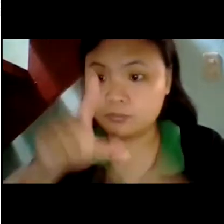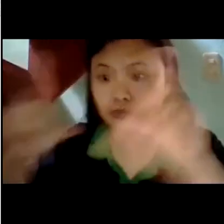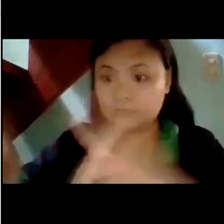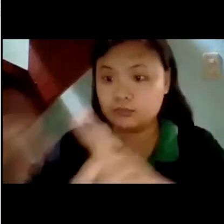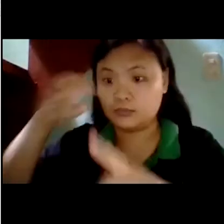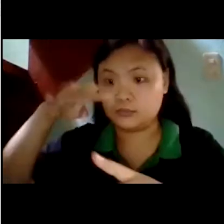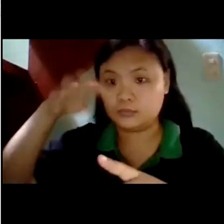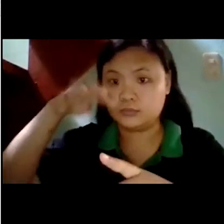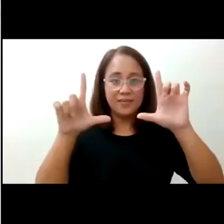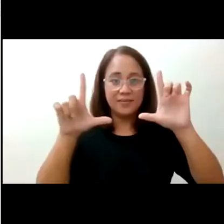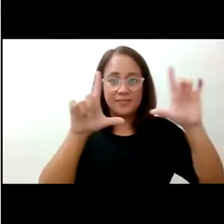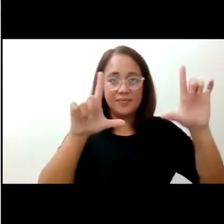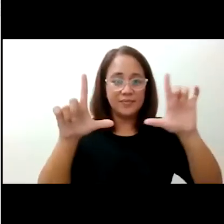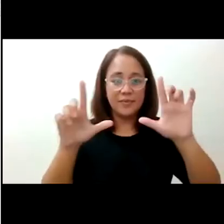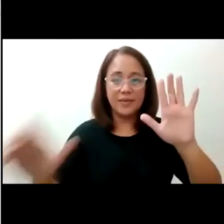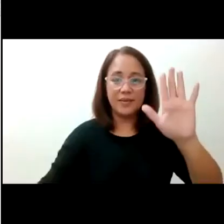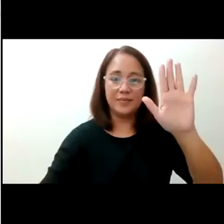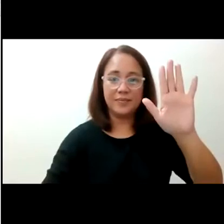on.